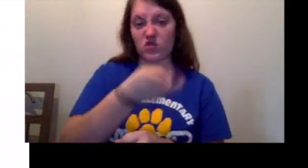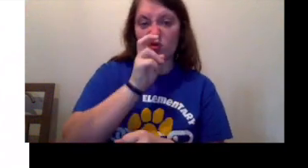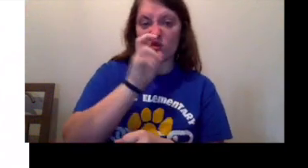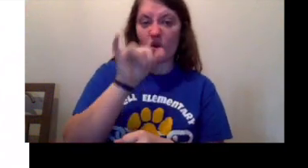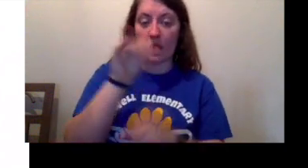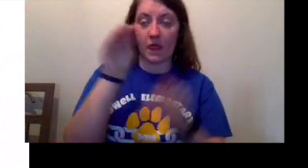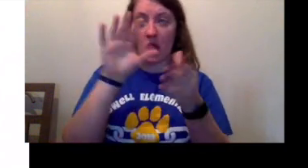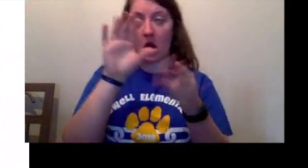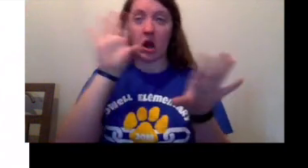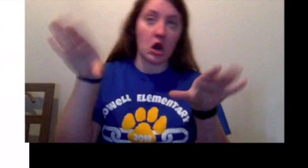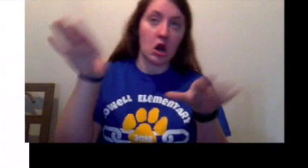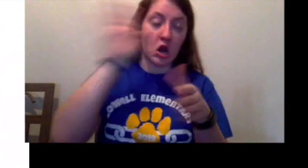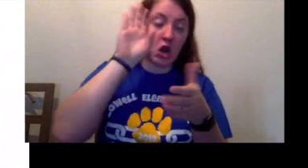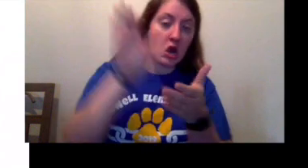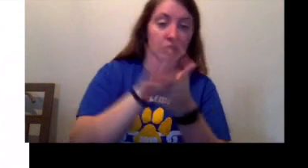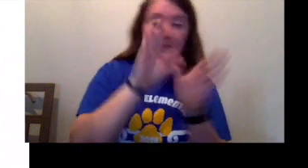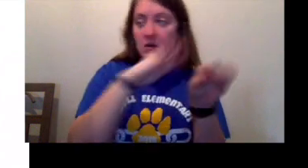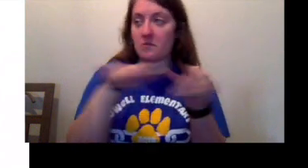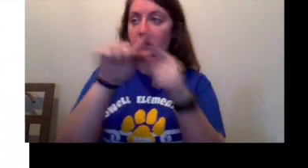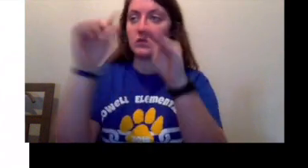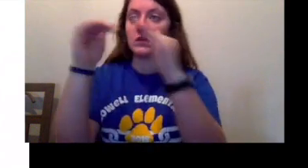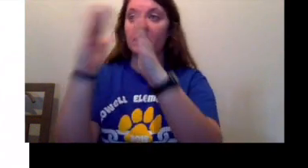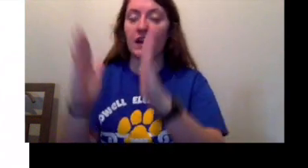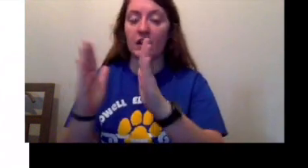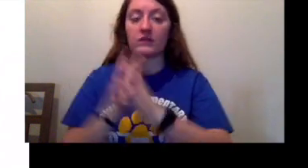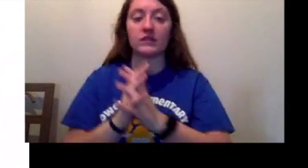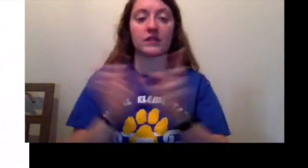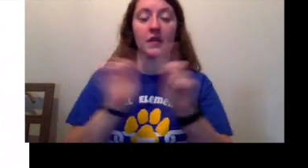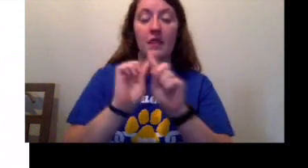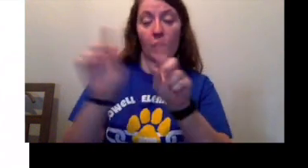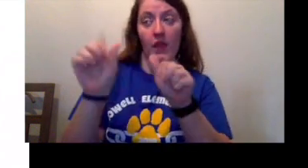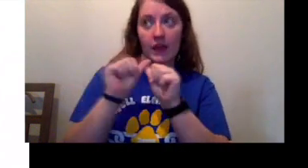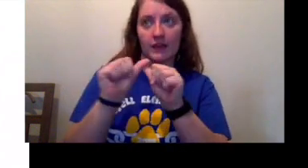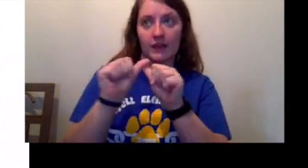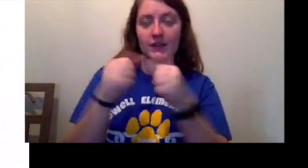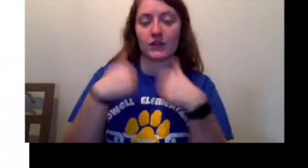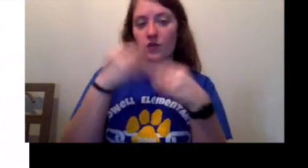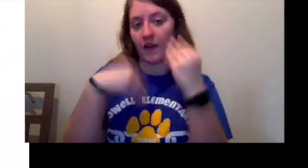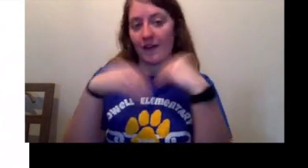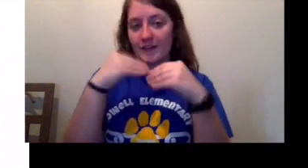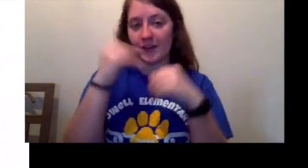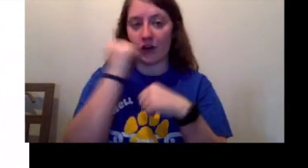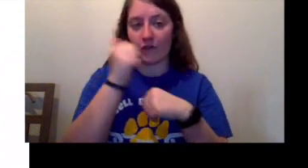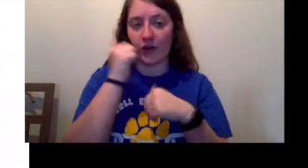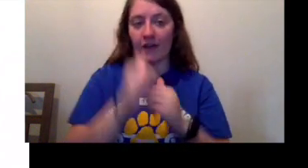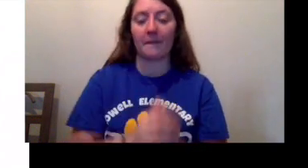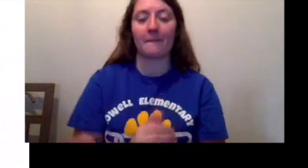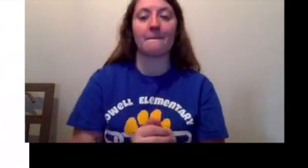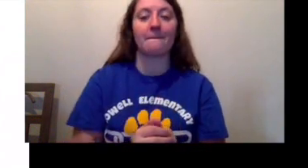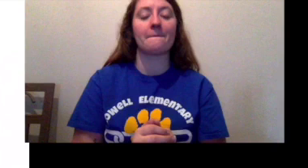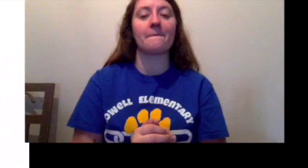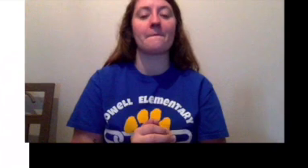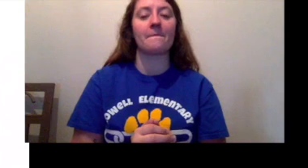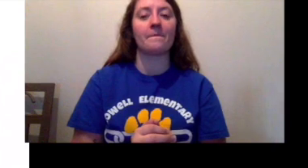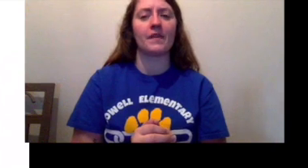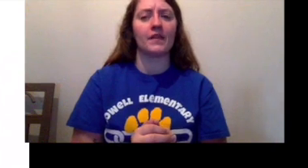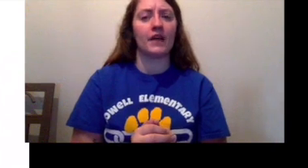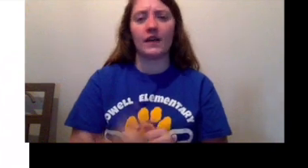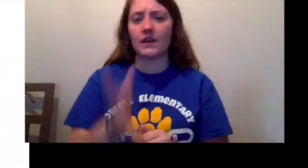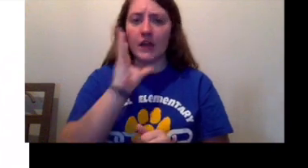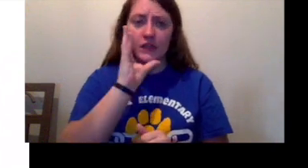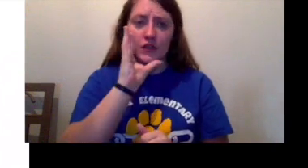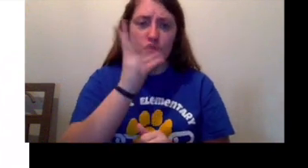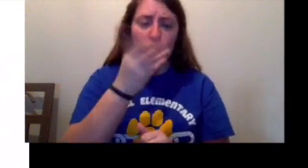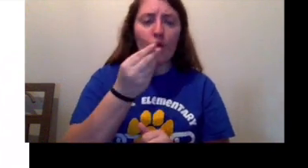had finally moved away to a different house, though they continued to have dinner every night. Such wonderful, interesting